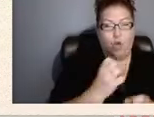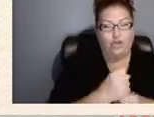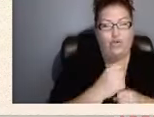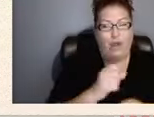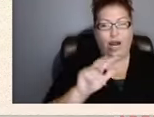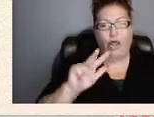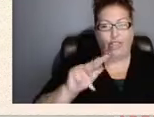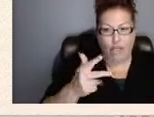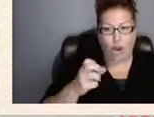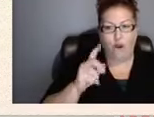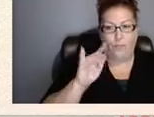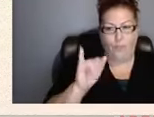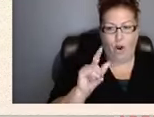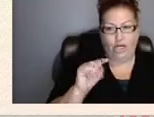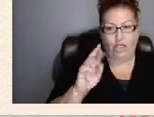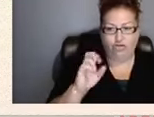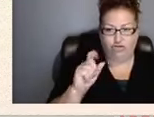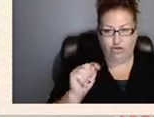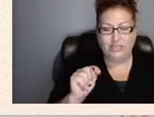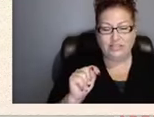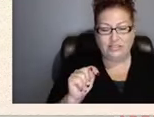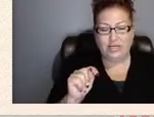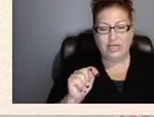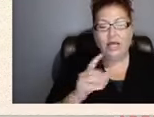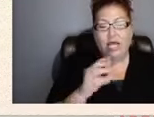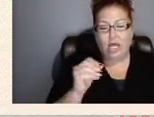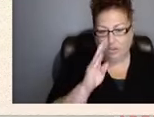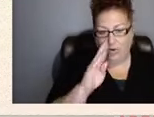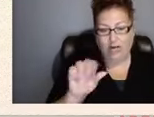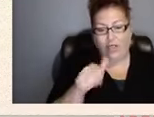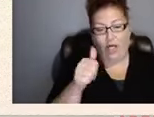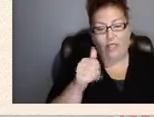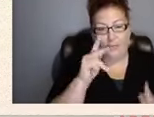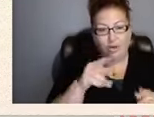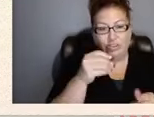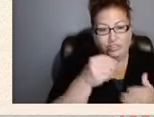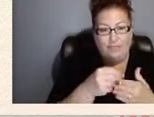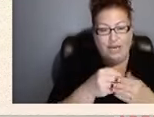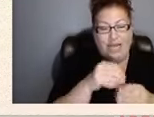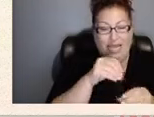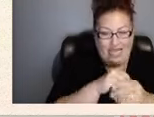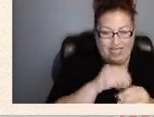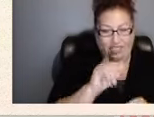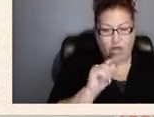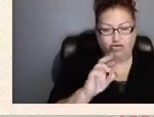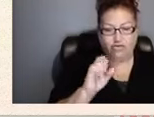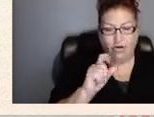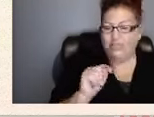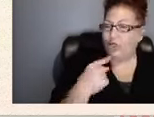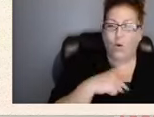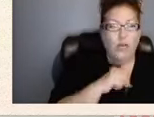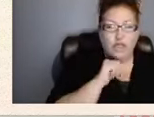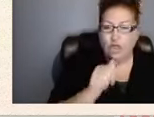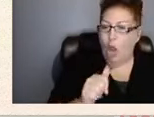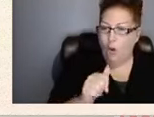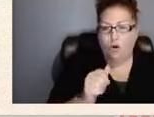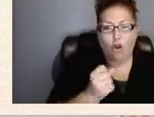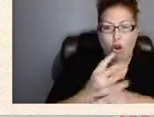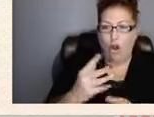that other person's money into the third-party trust so that we don't trigger a payback